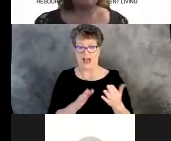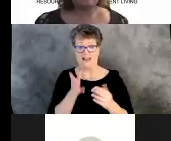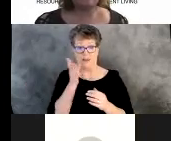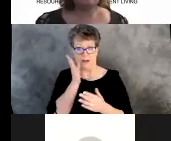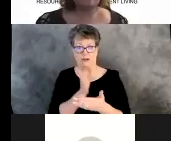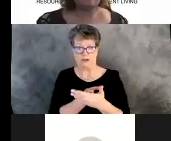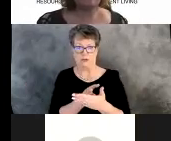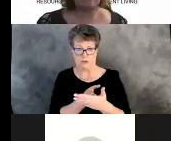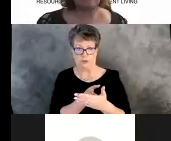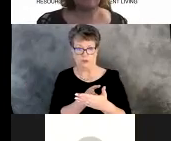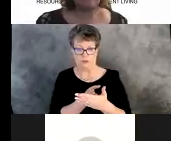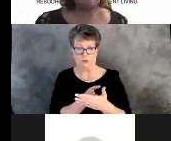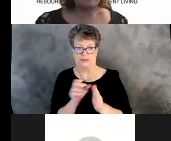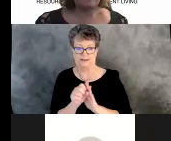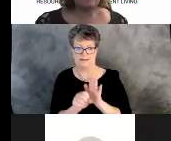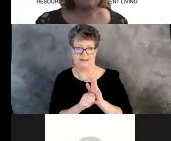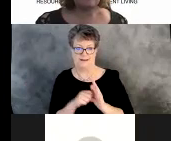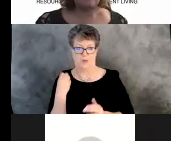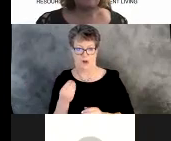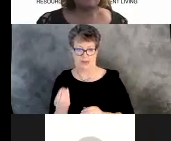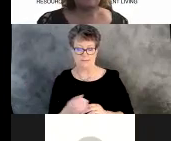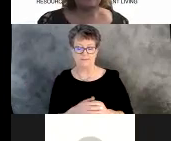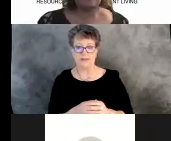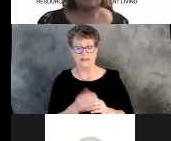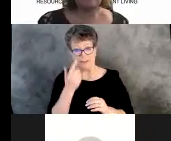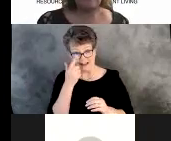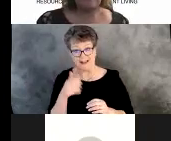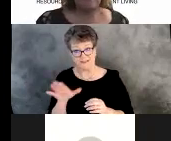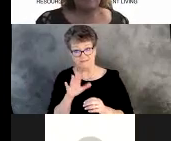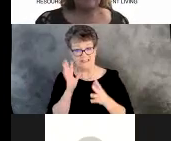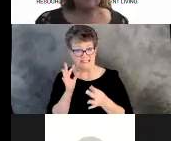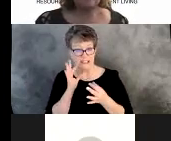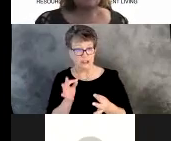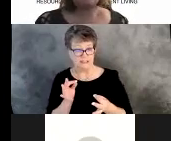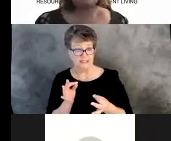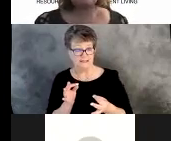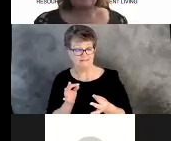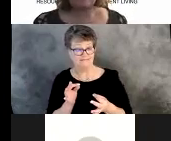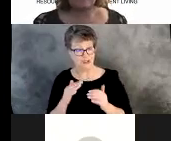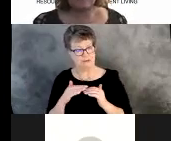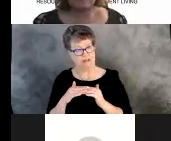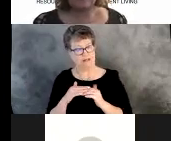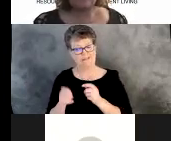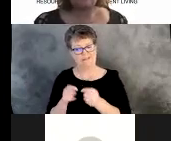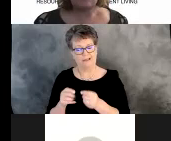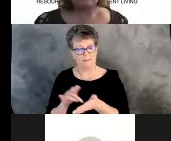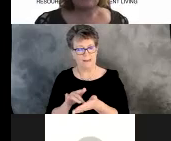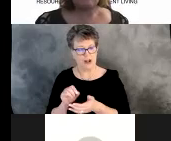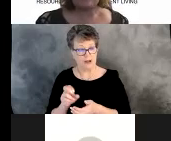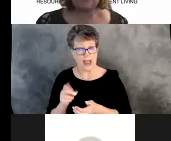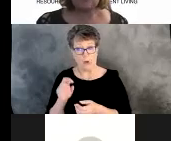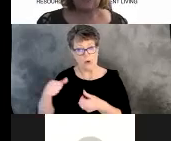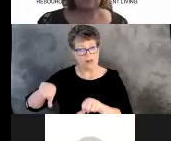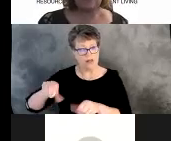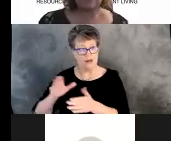sued the state because of those decisions. And so it's just really scary. And when you look at